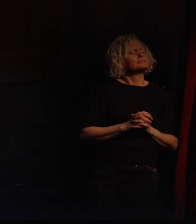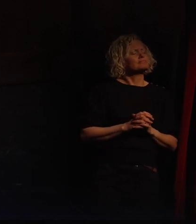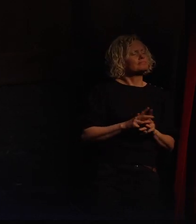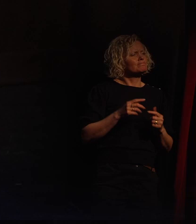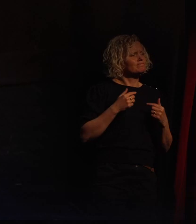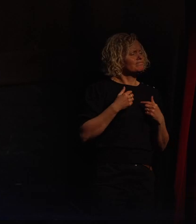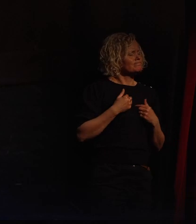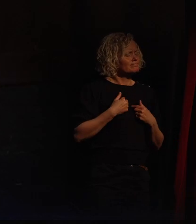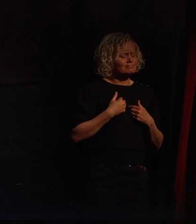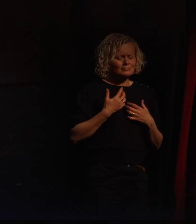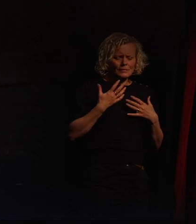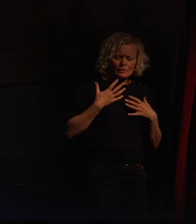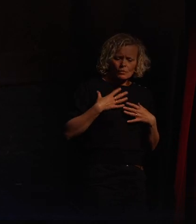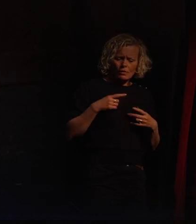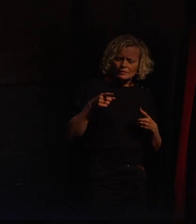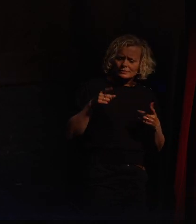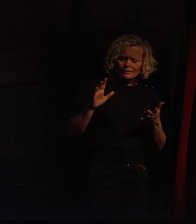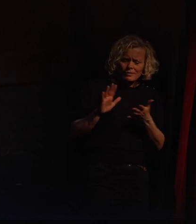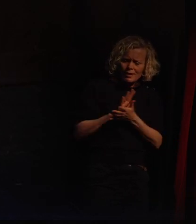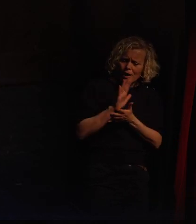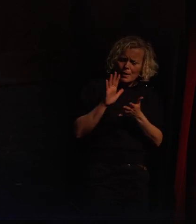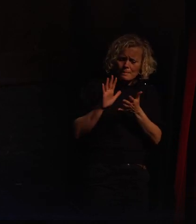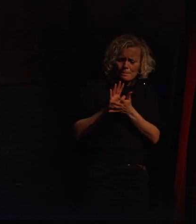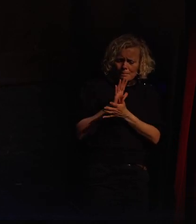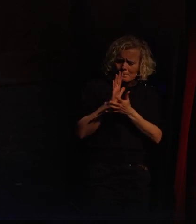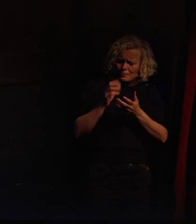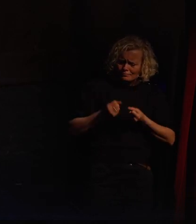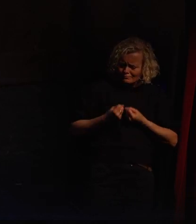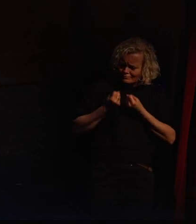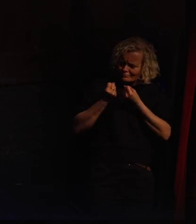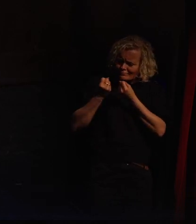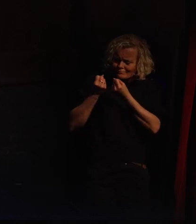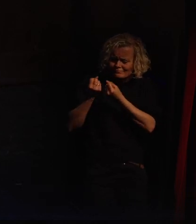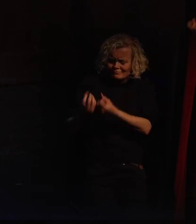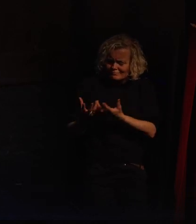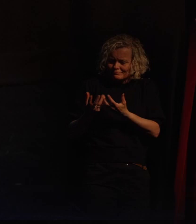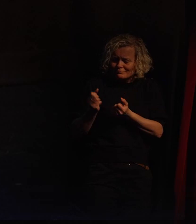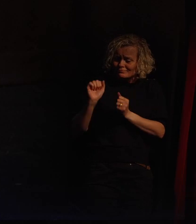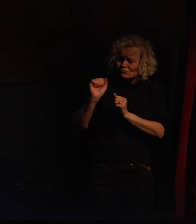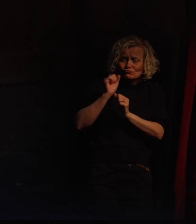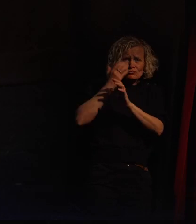I could make you happy, make your dreams come true.